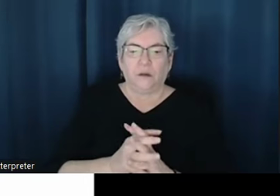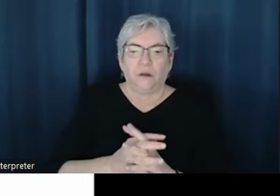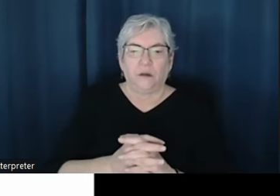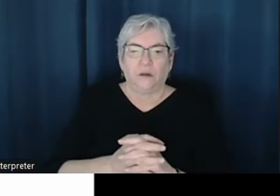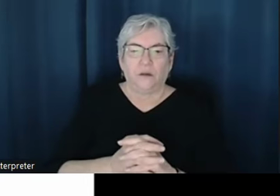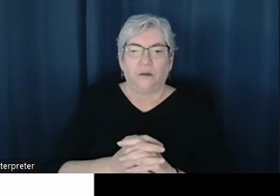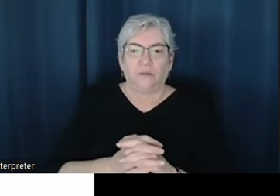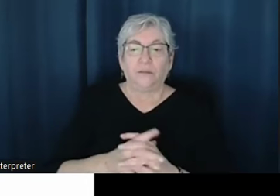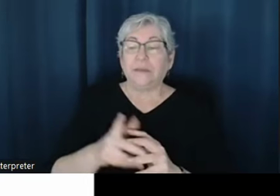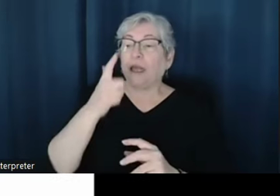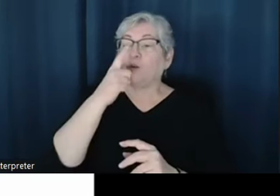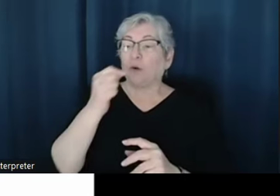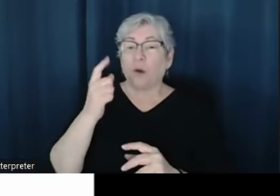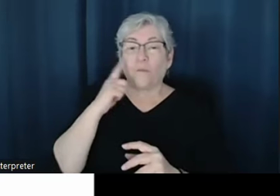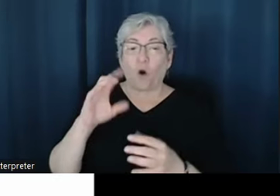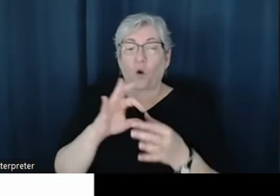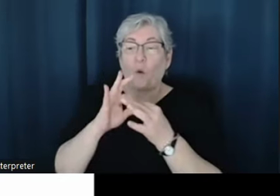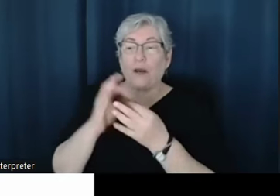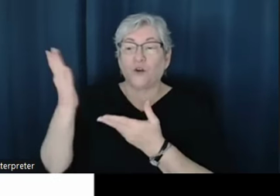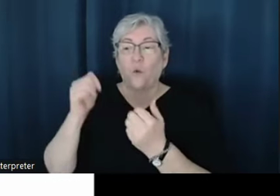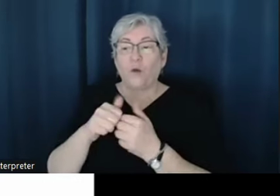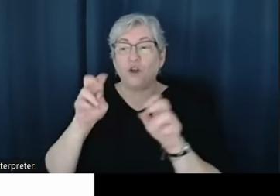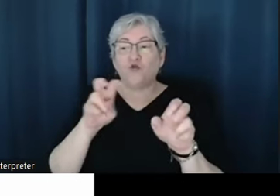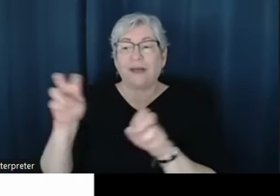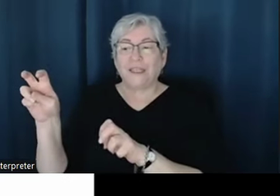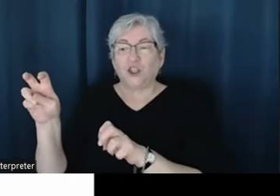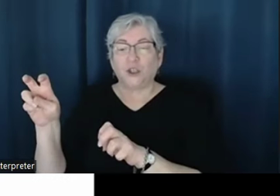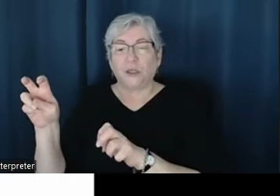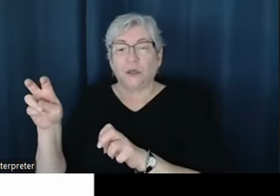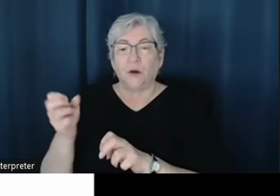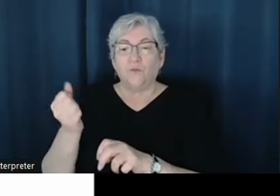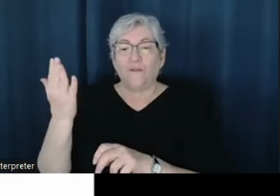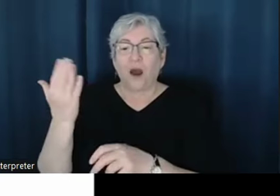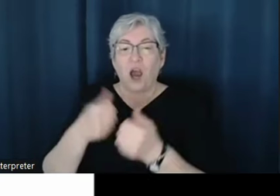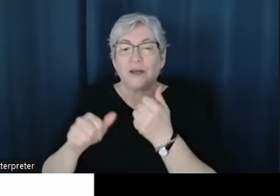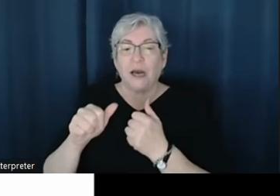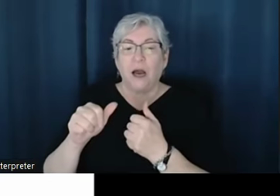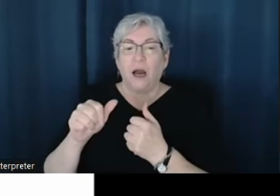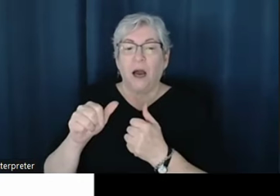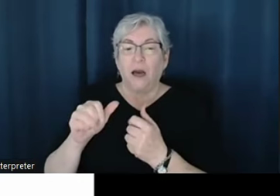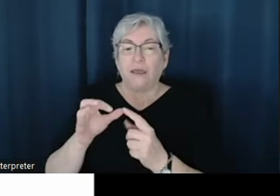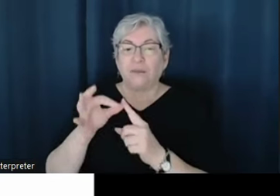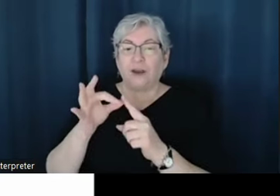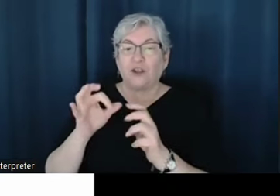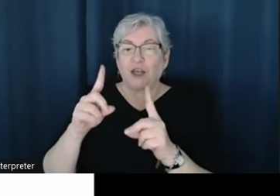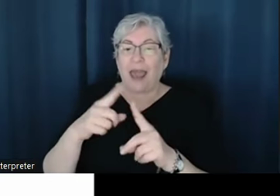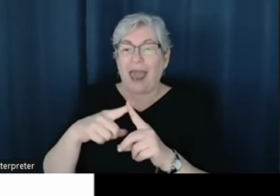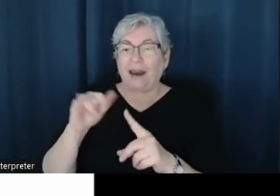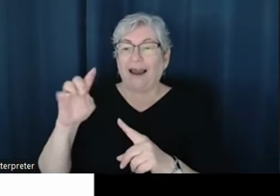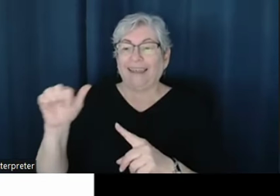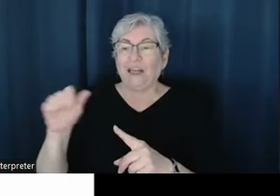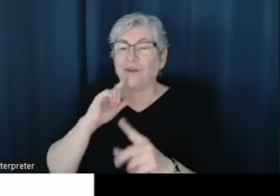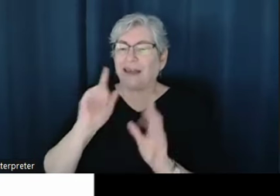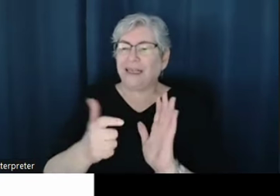It's kind of interesting because coordinating services with transition providers under special ed and IDEA, that's kind of a mandated service.